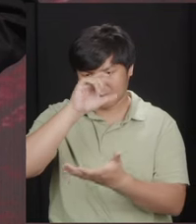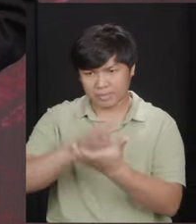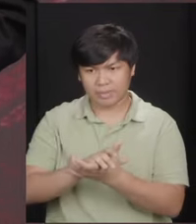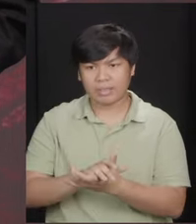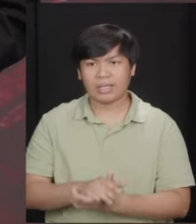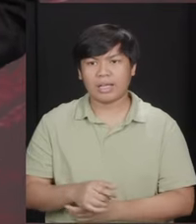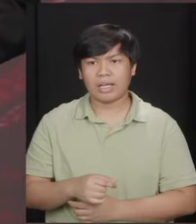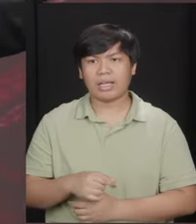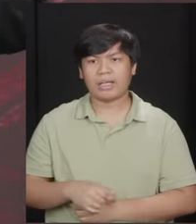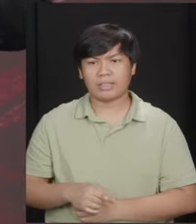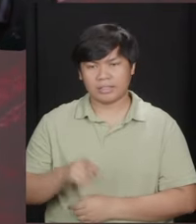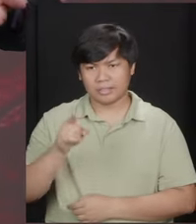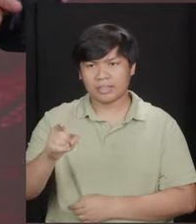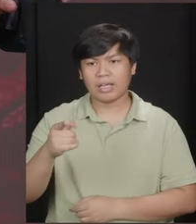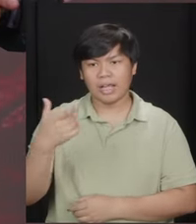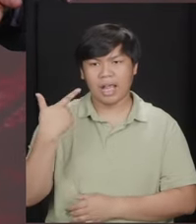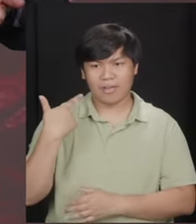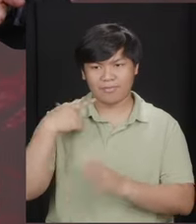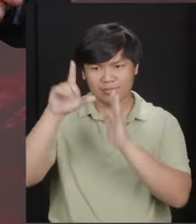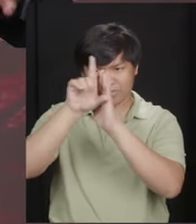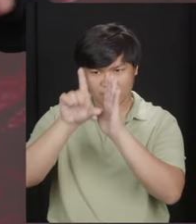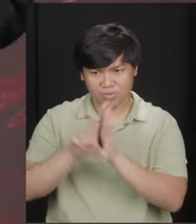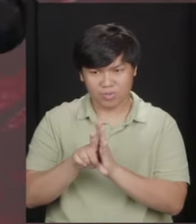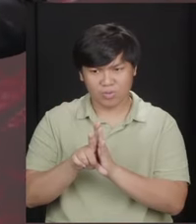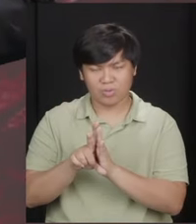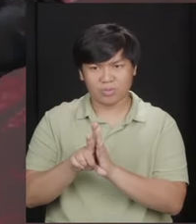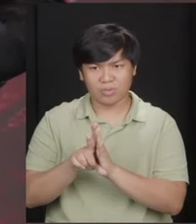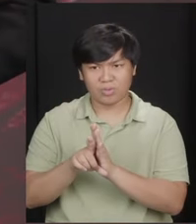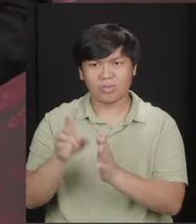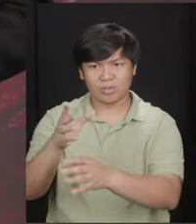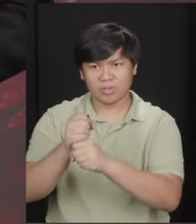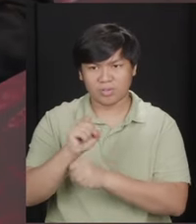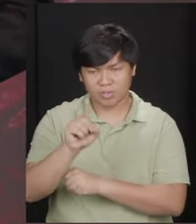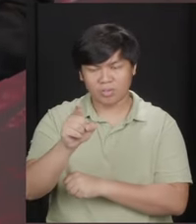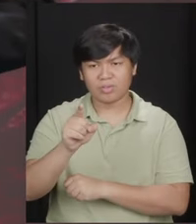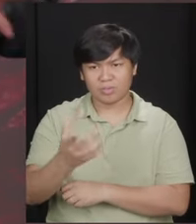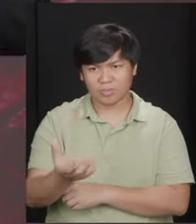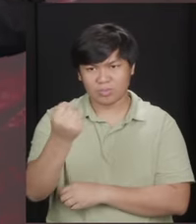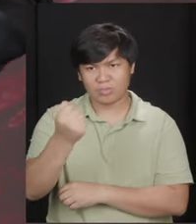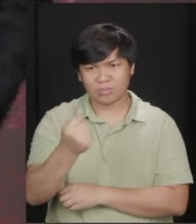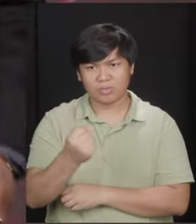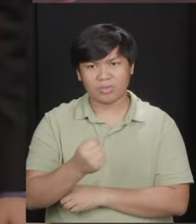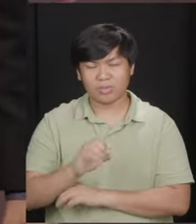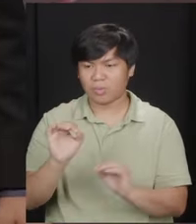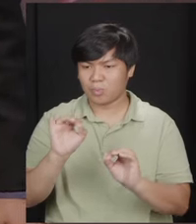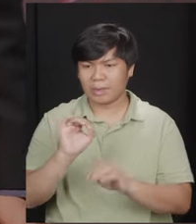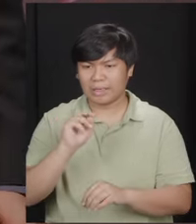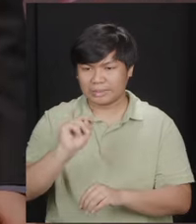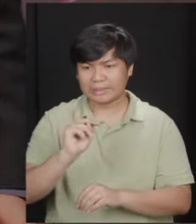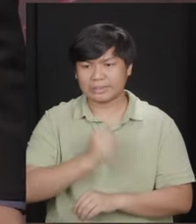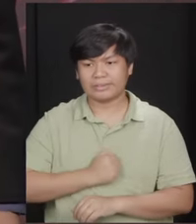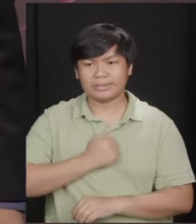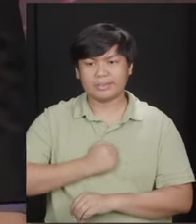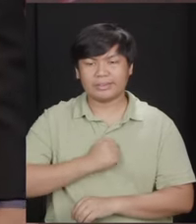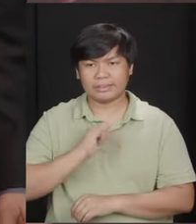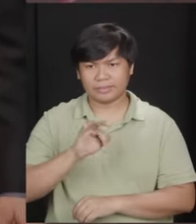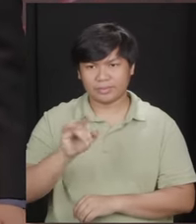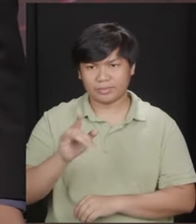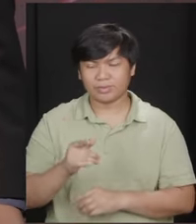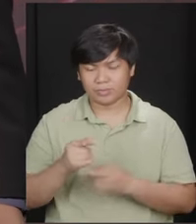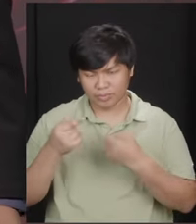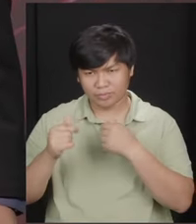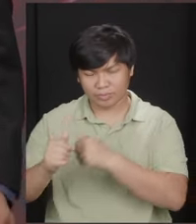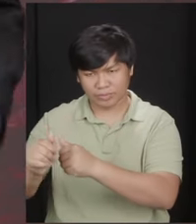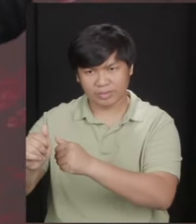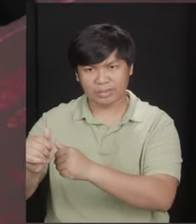Pastor. I said, you have the law. Get what belongs to you. You have no apologies to give. If it belongs to you, run